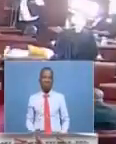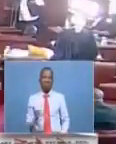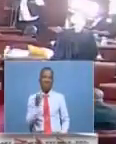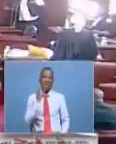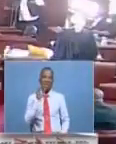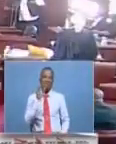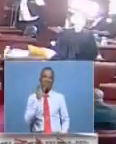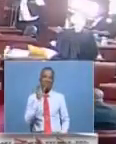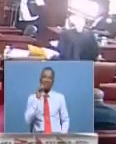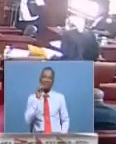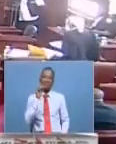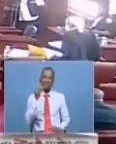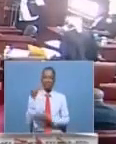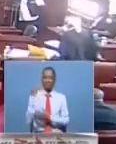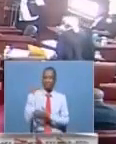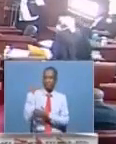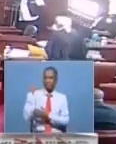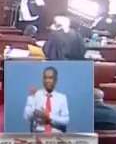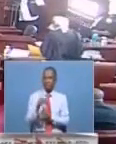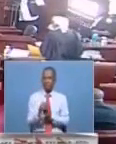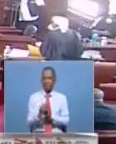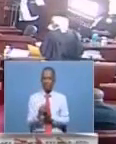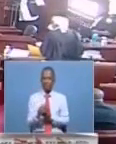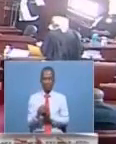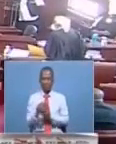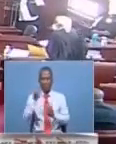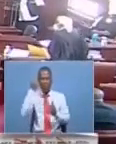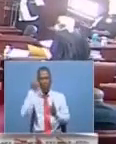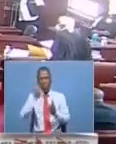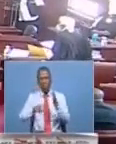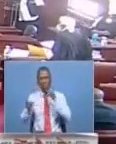me a bit. What's the distinction you are drawing here?